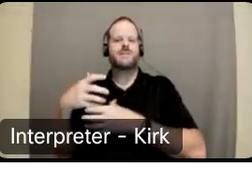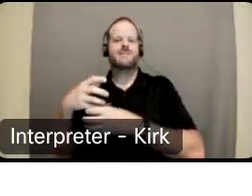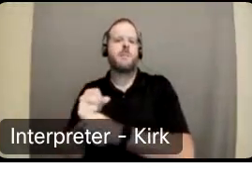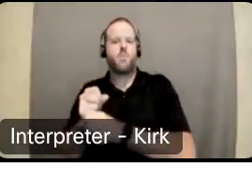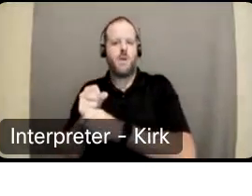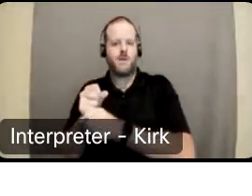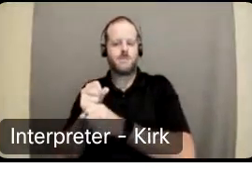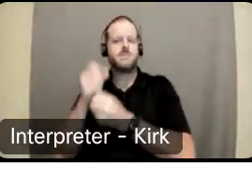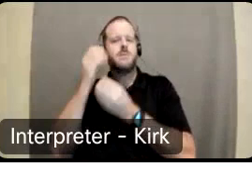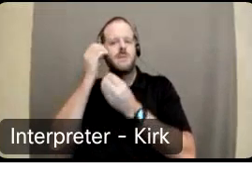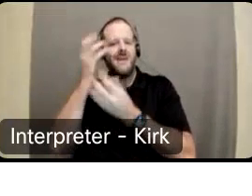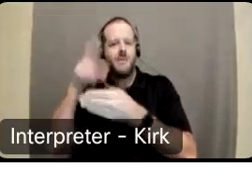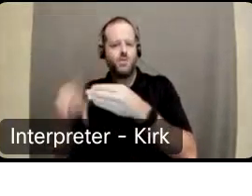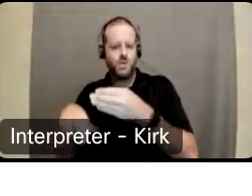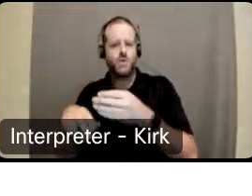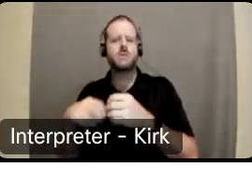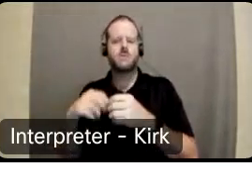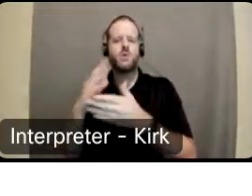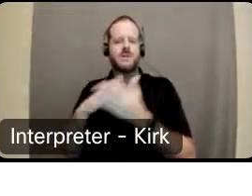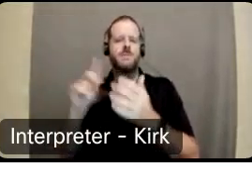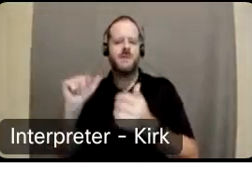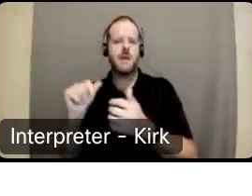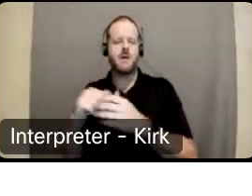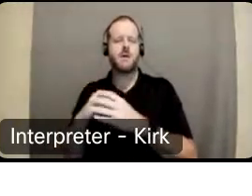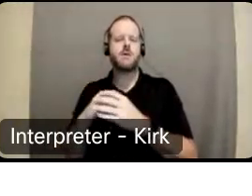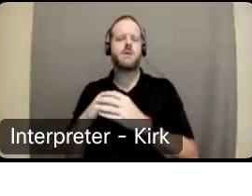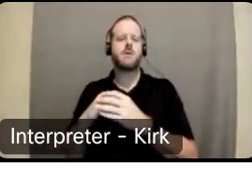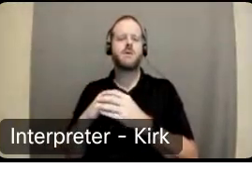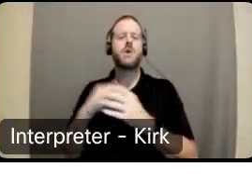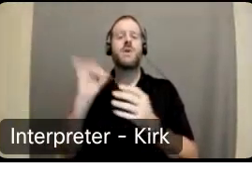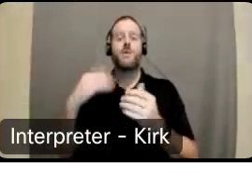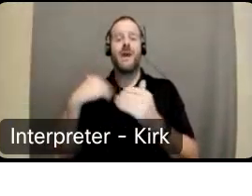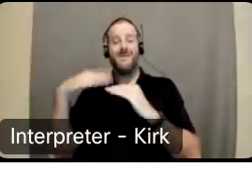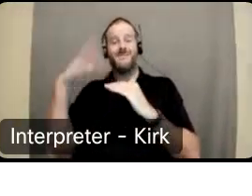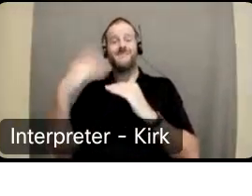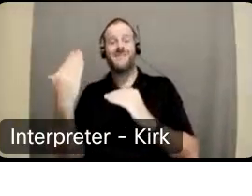the, your results or some of the data that you provided. So if you have 15 or more